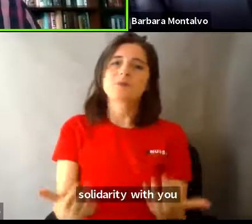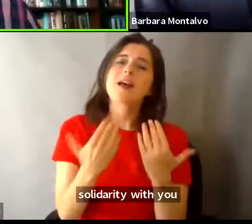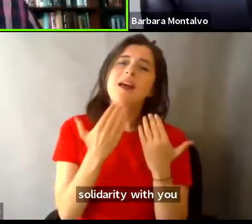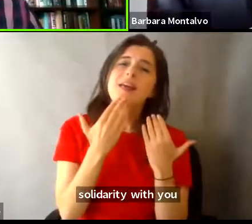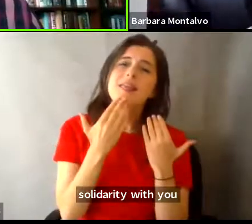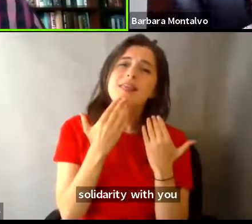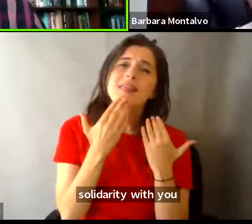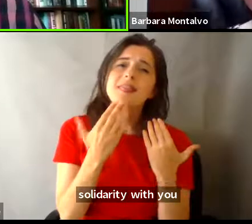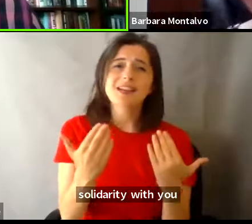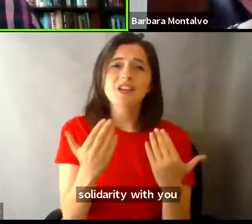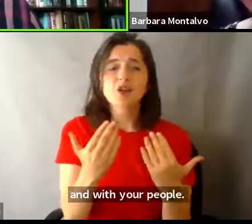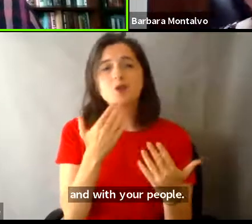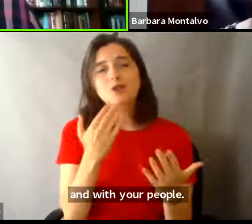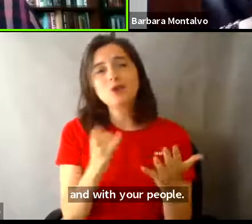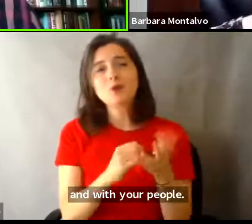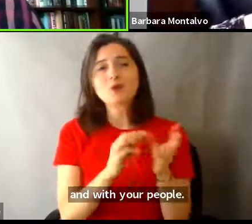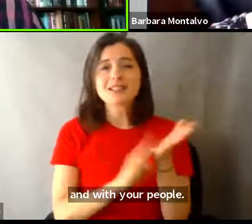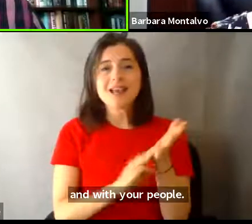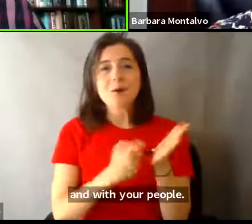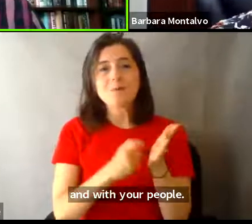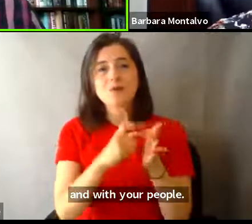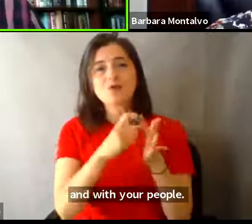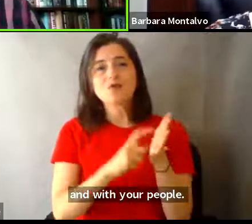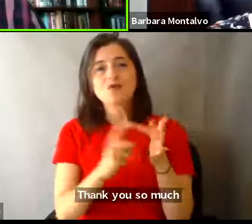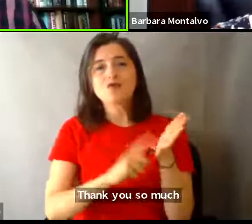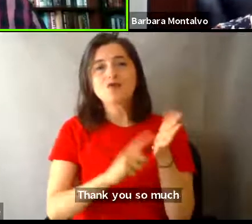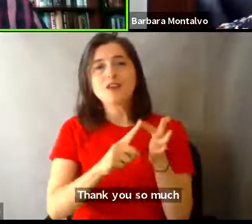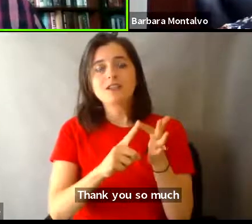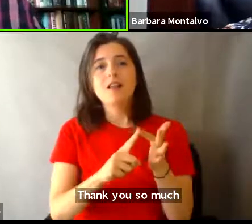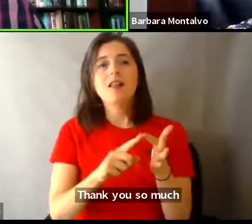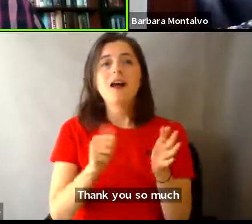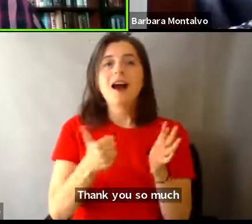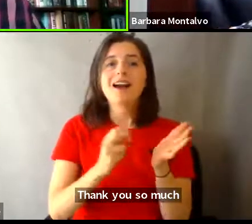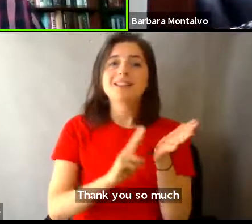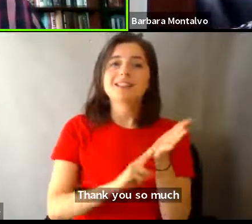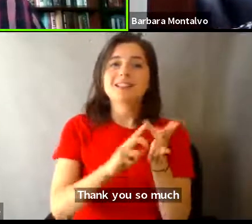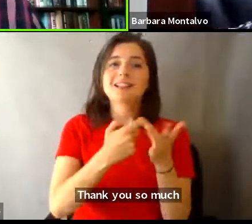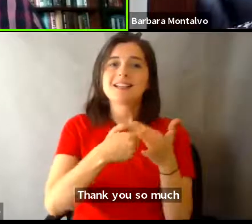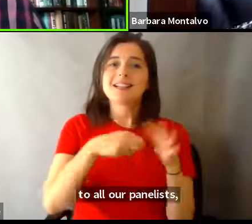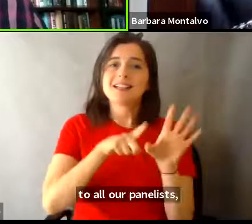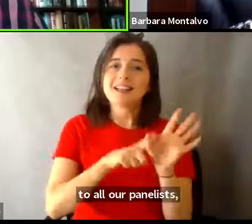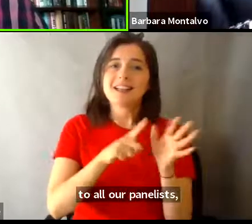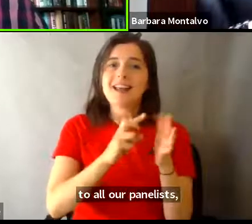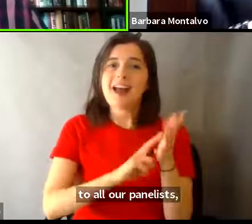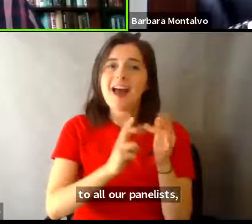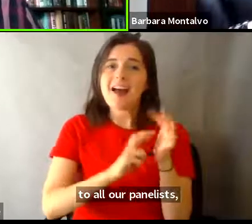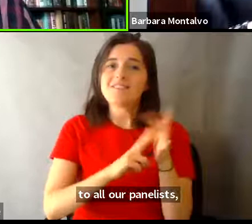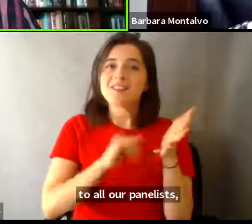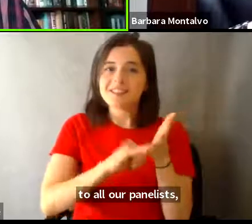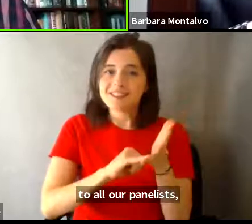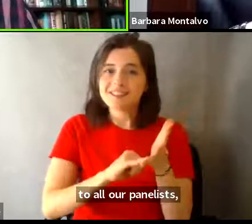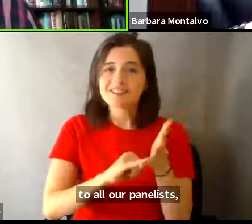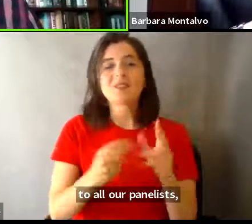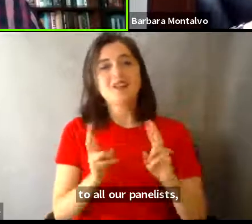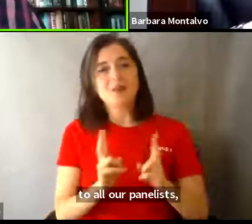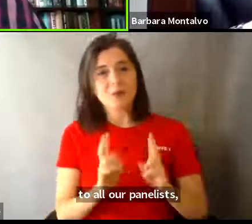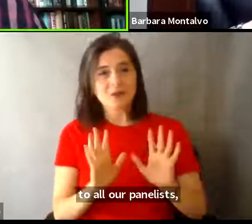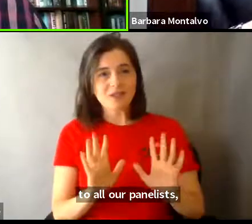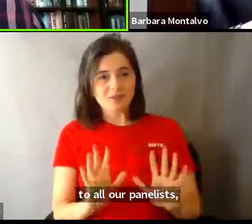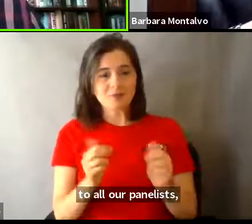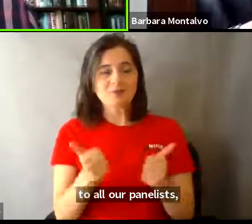to Sam Riddle for providing the BSL interpretation. But before you go, please don't leave us